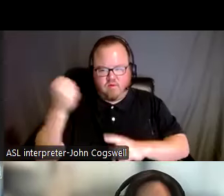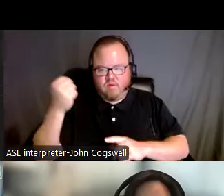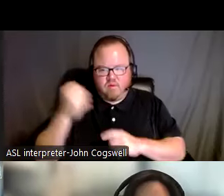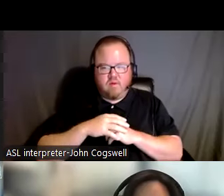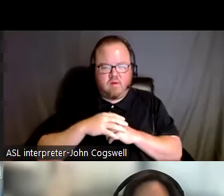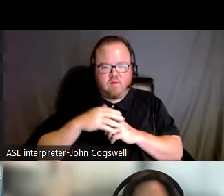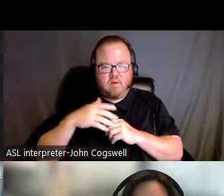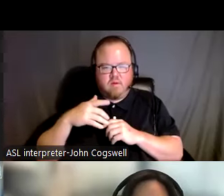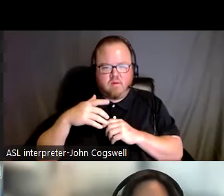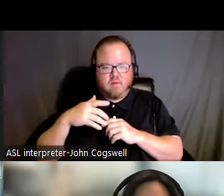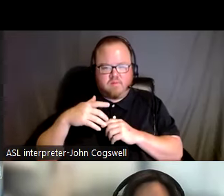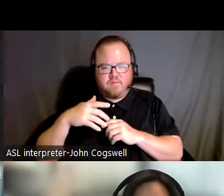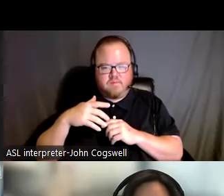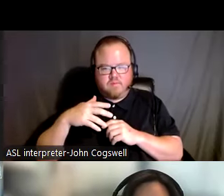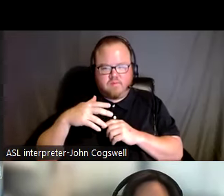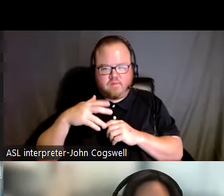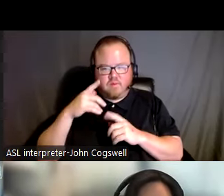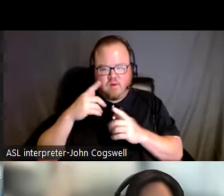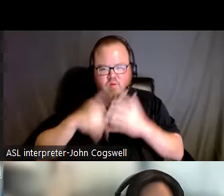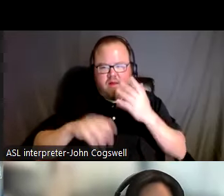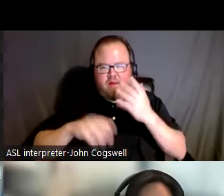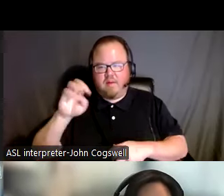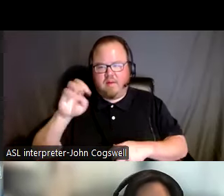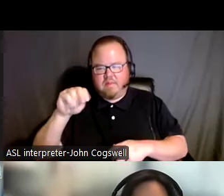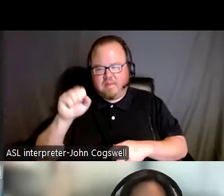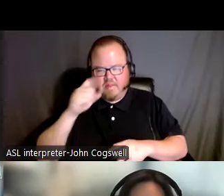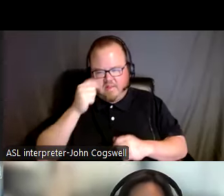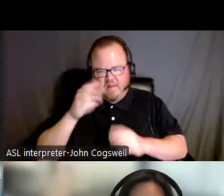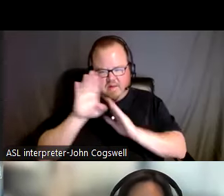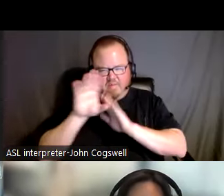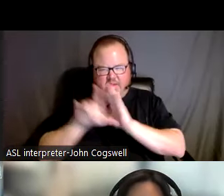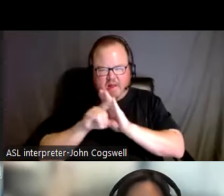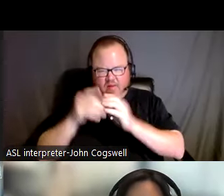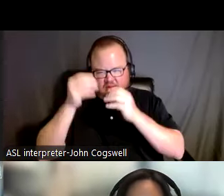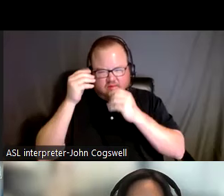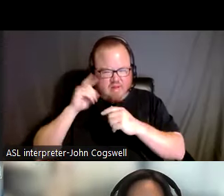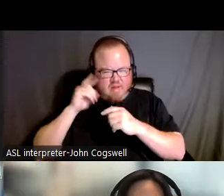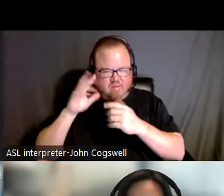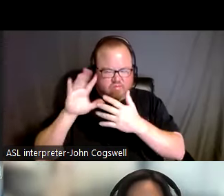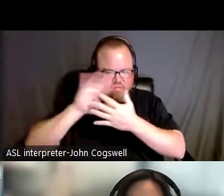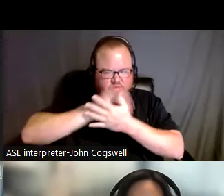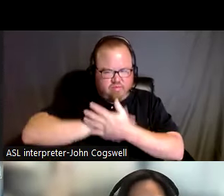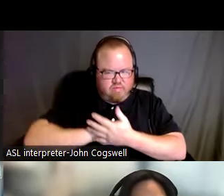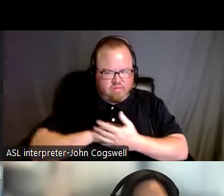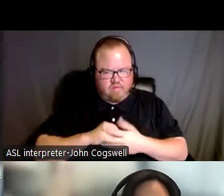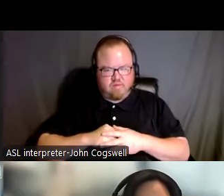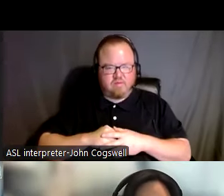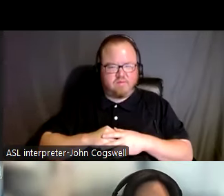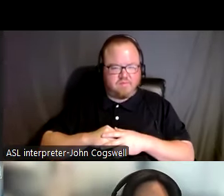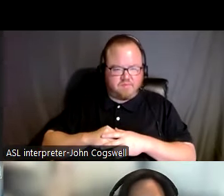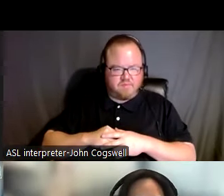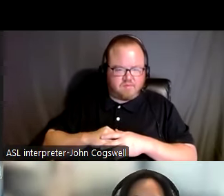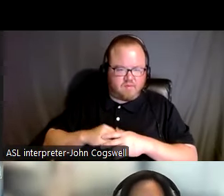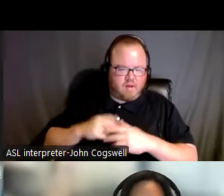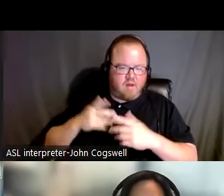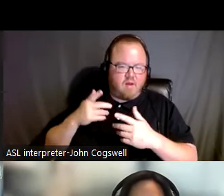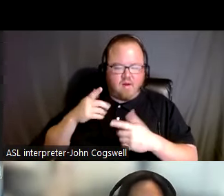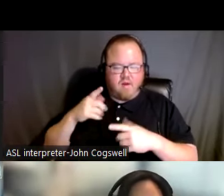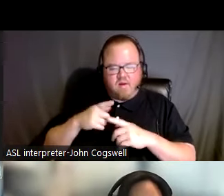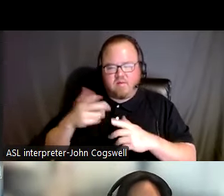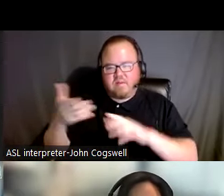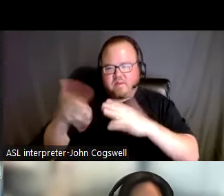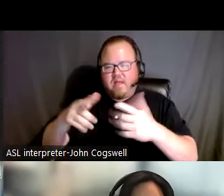drill into the means, and especially with today's theme of firearm deaths. So thank